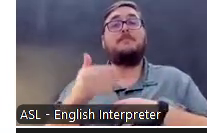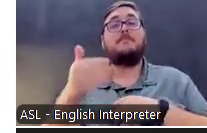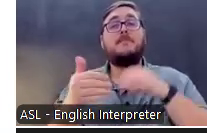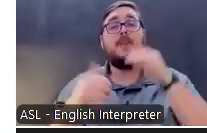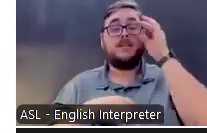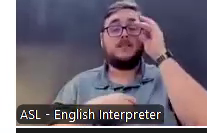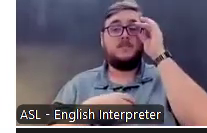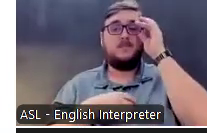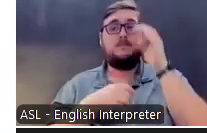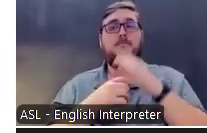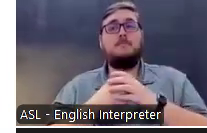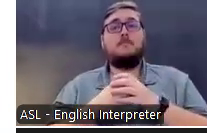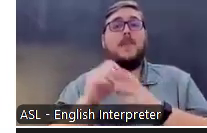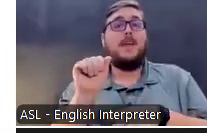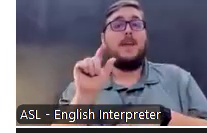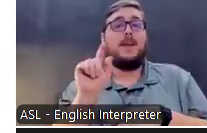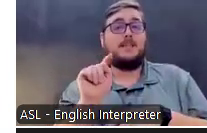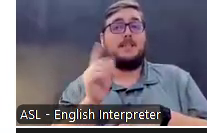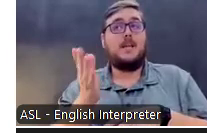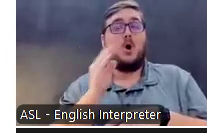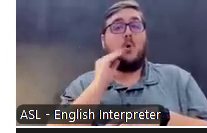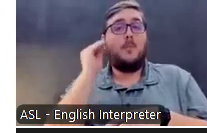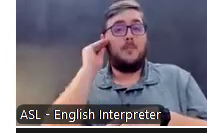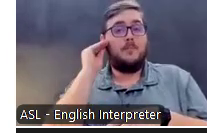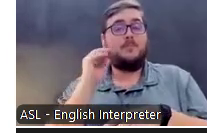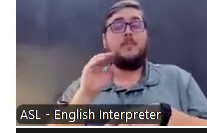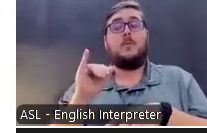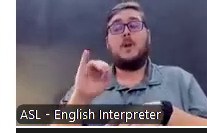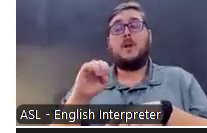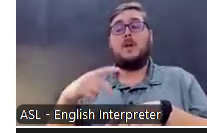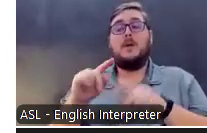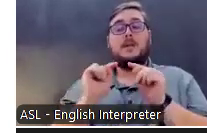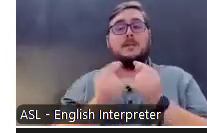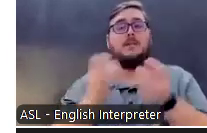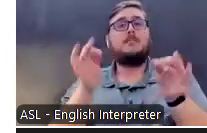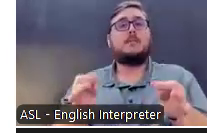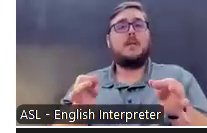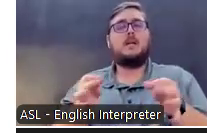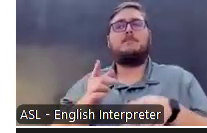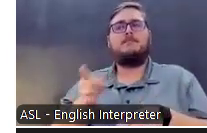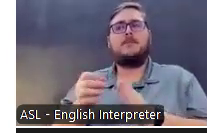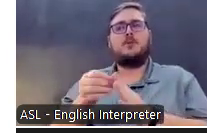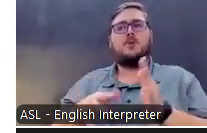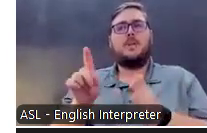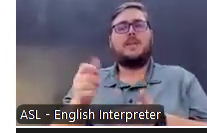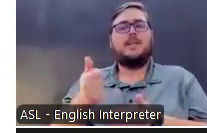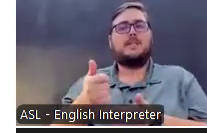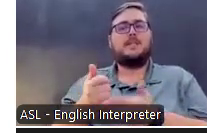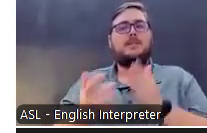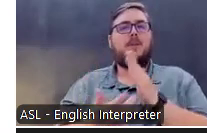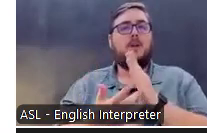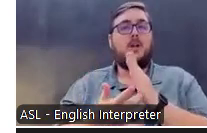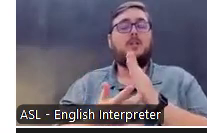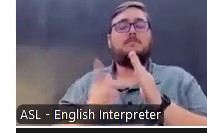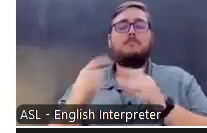AT at home. When an IEP team determines that a student needs assistive technology, I think it's important to discuss